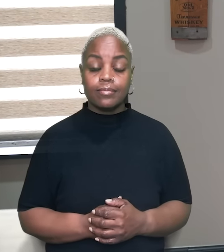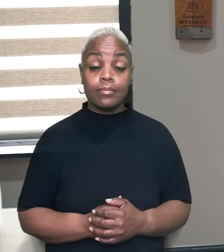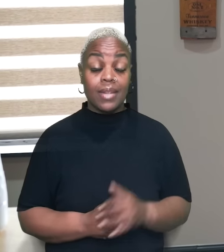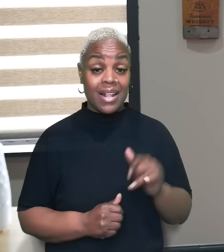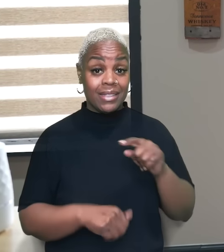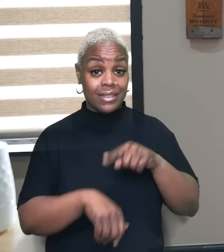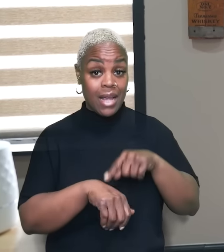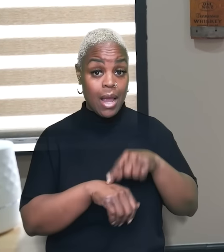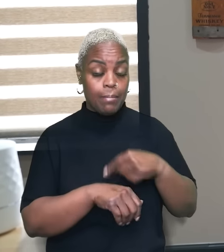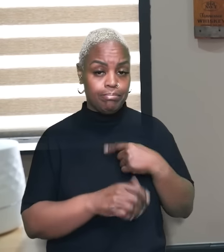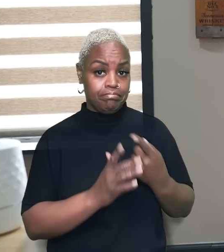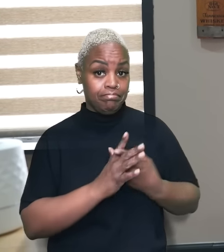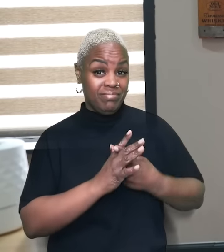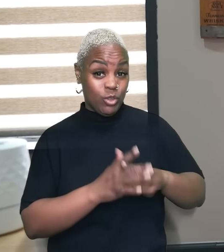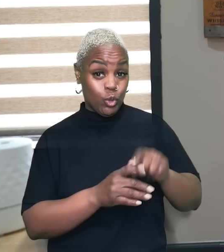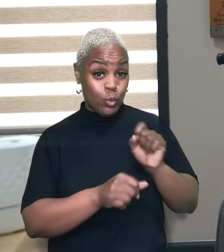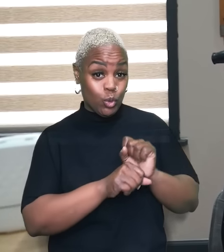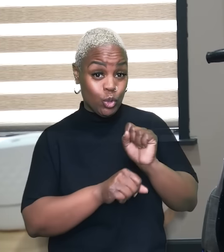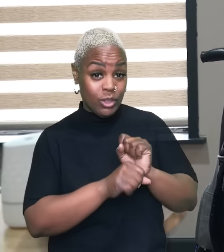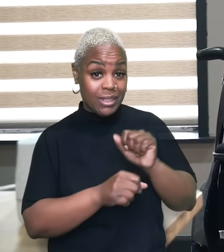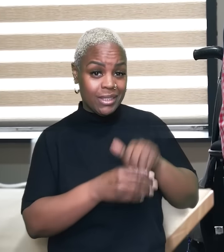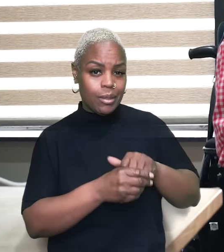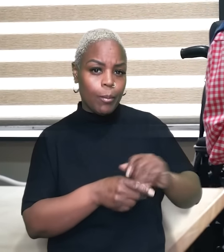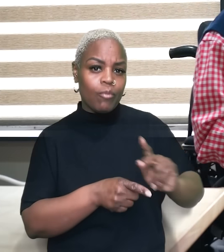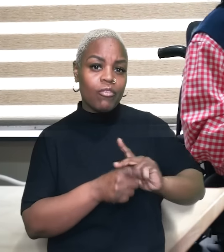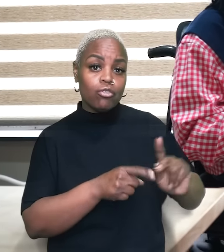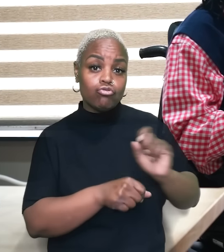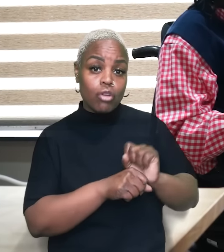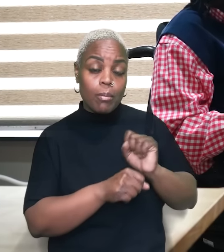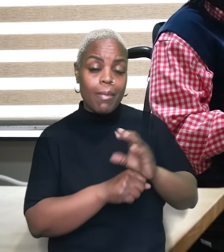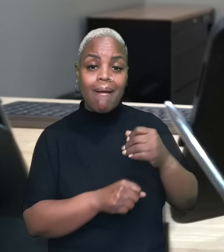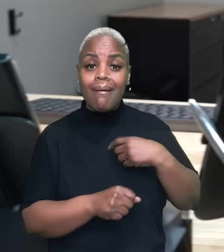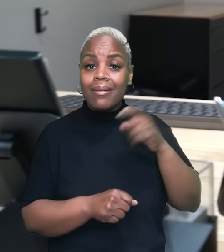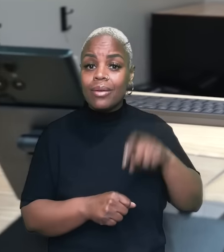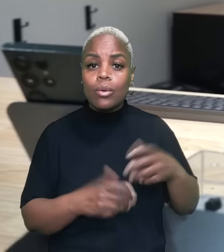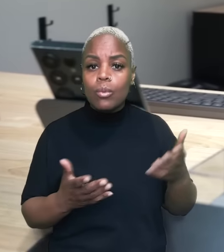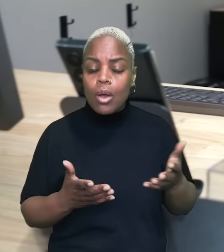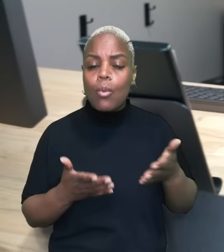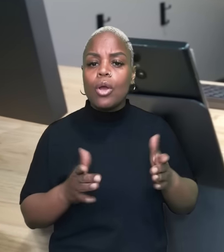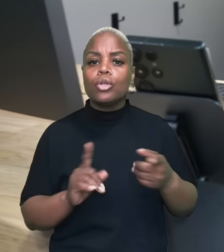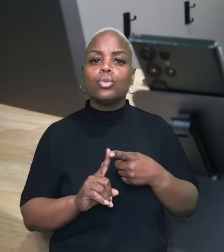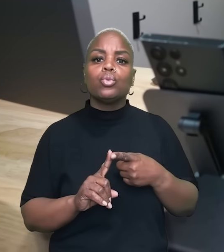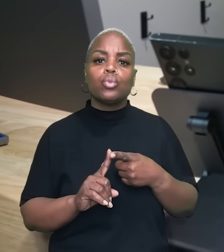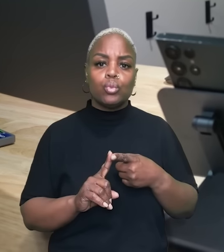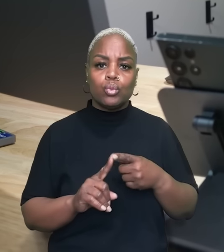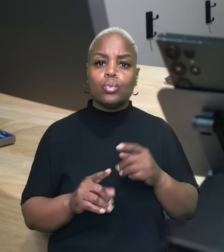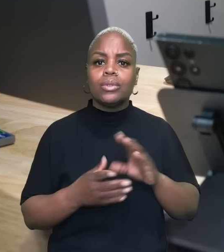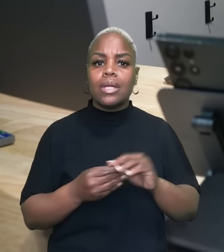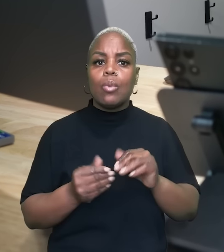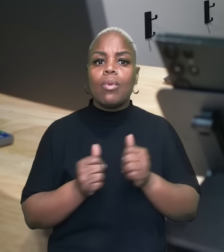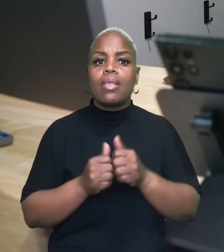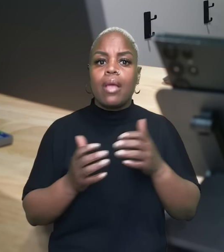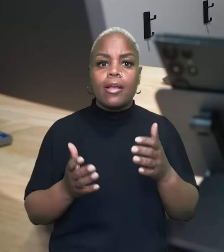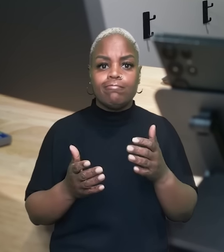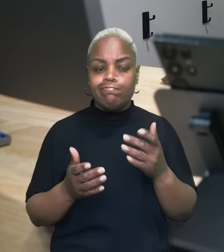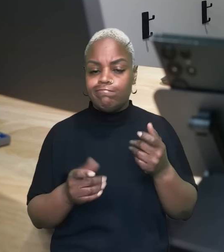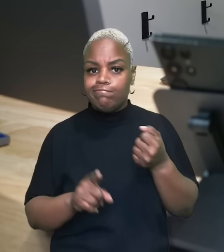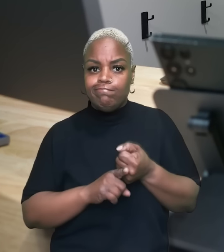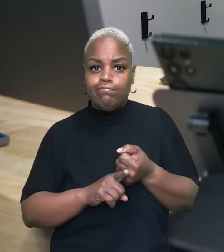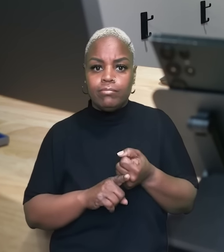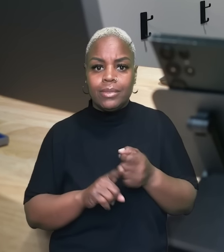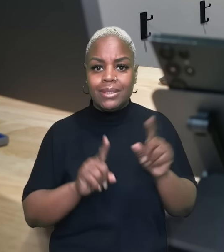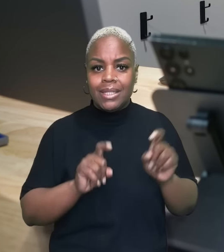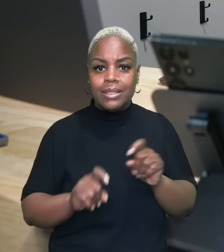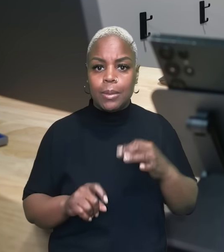At that time, I was beginning to work into a professional job, and I needed a way to save without jeopardizing any means-tested